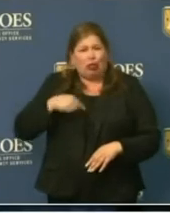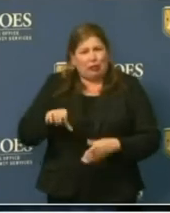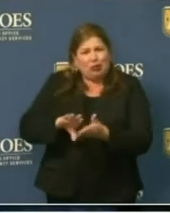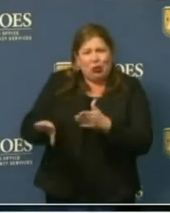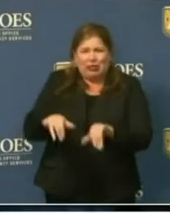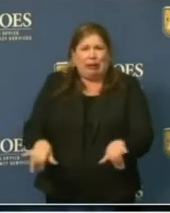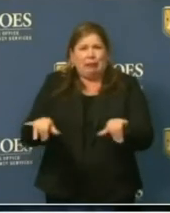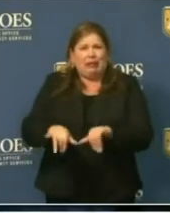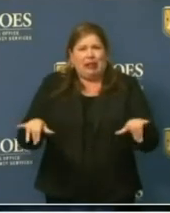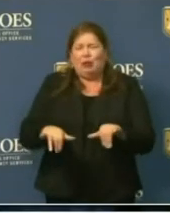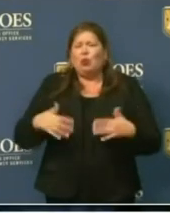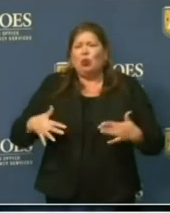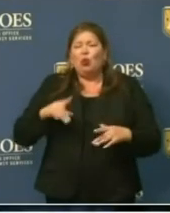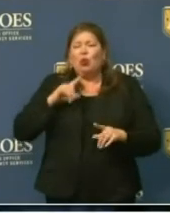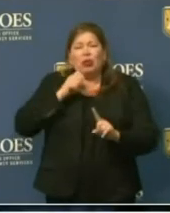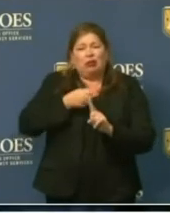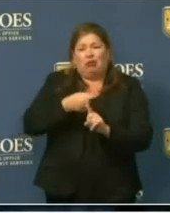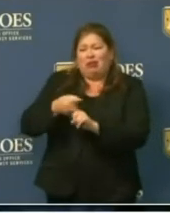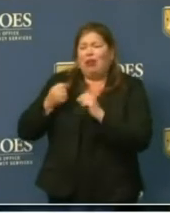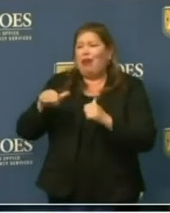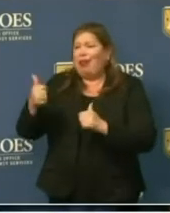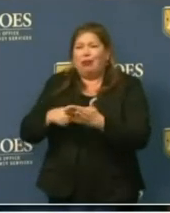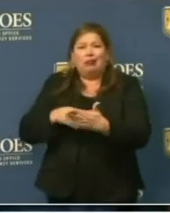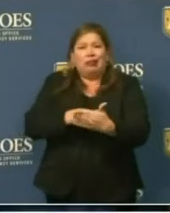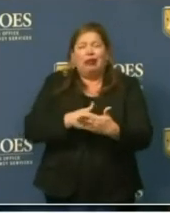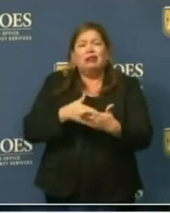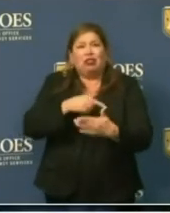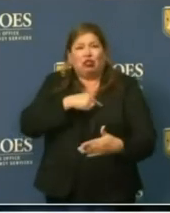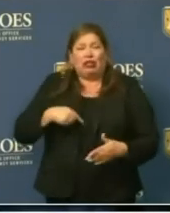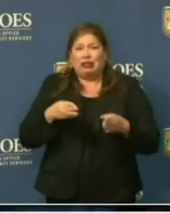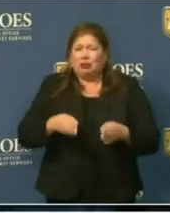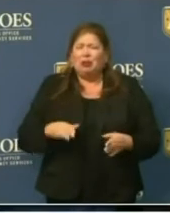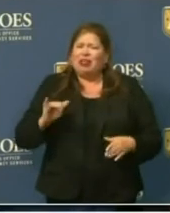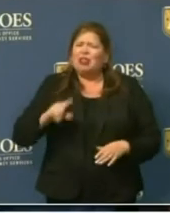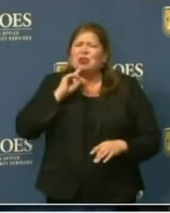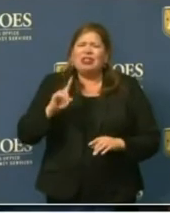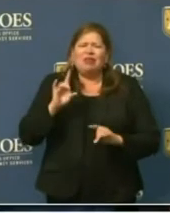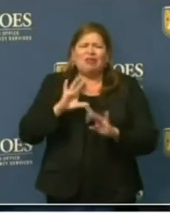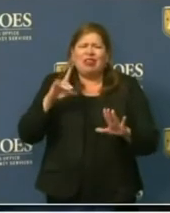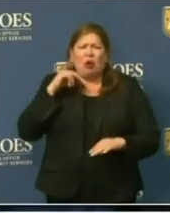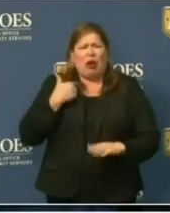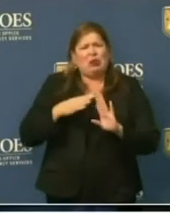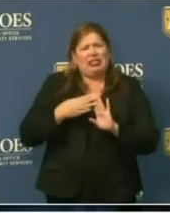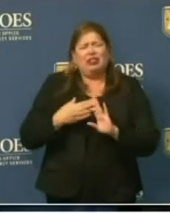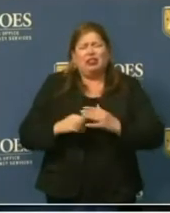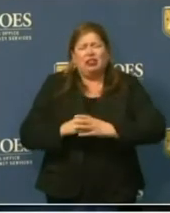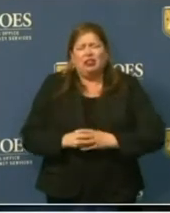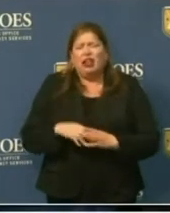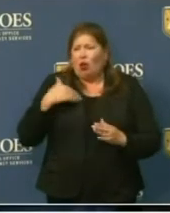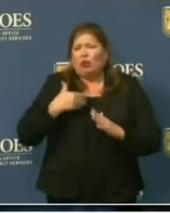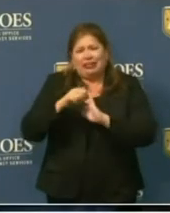States of America, our state, my city. One thing I also want to express is deep,